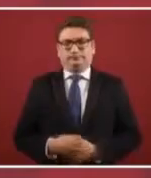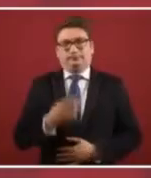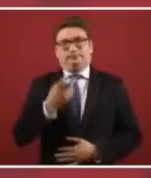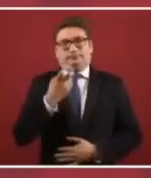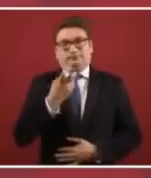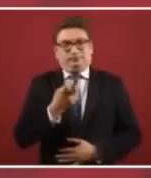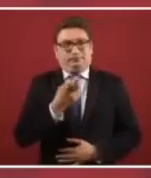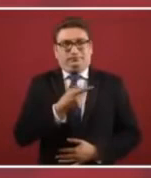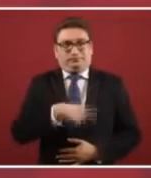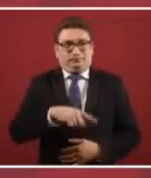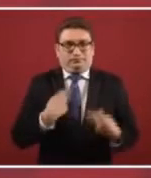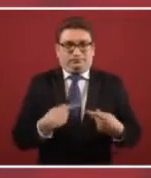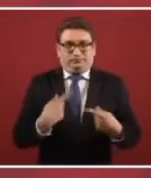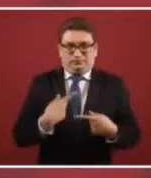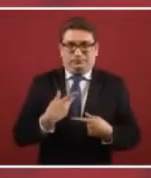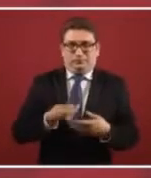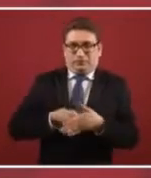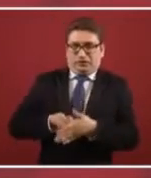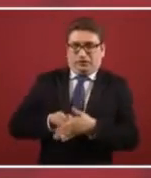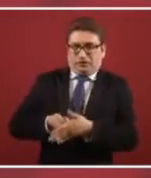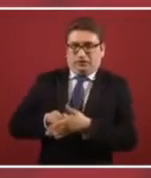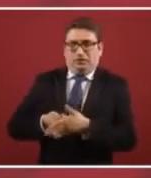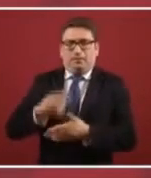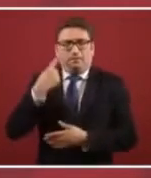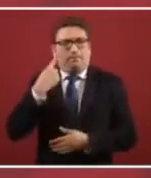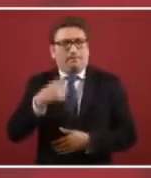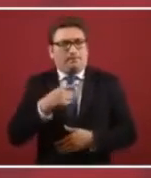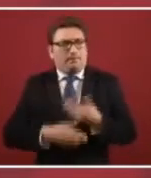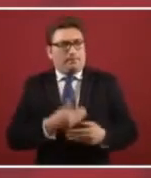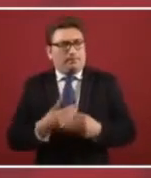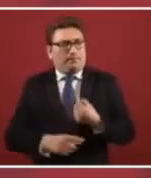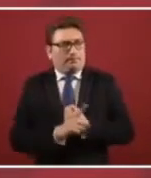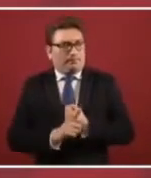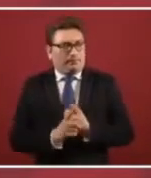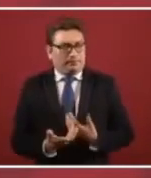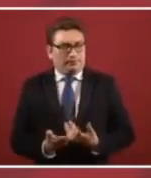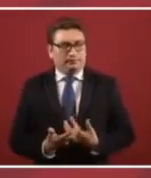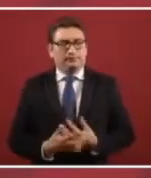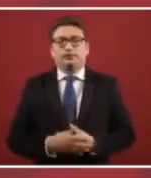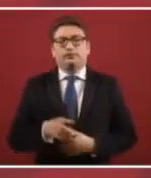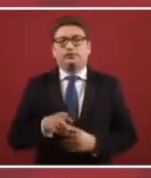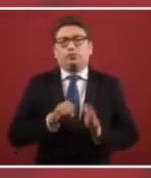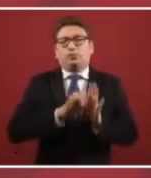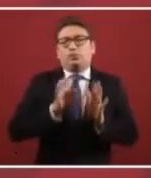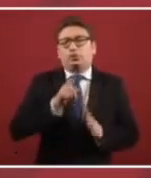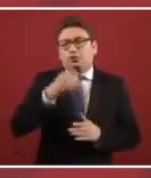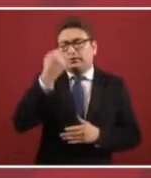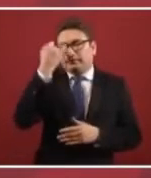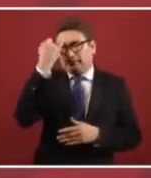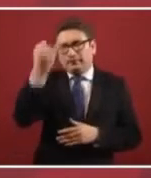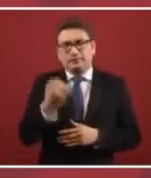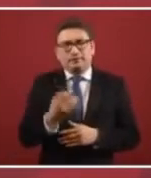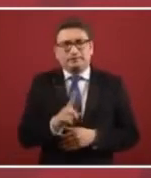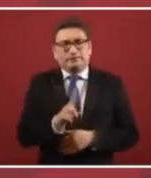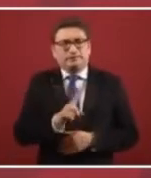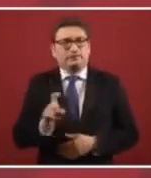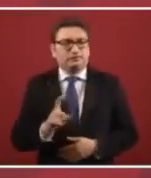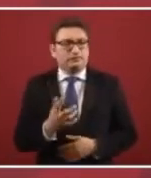that's why they're provokers imagine a hundred